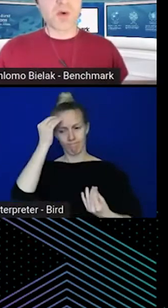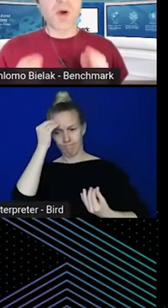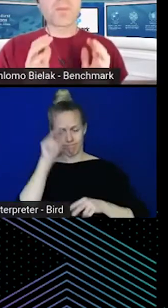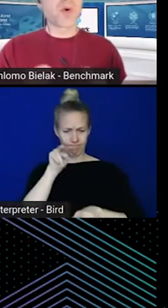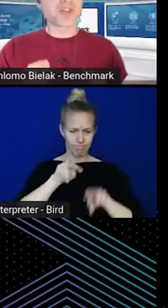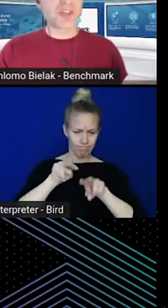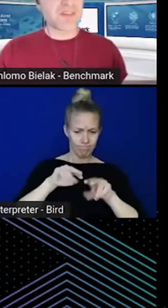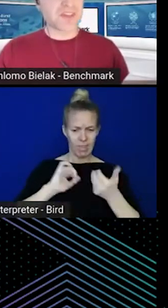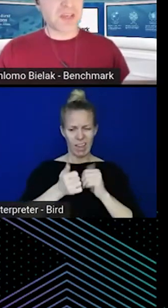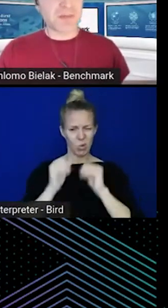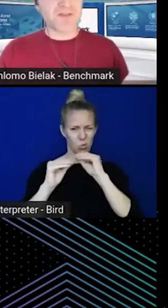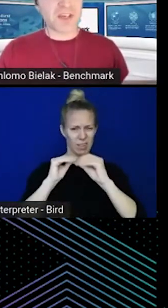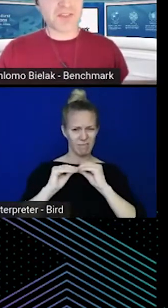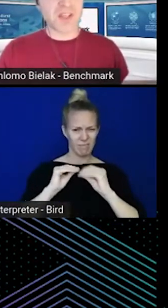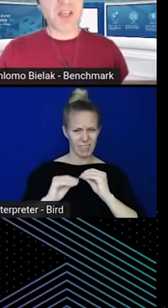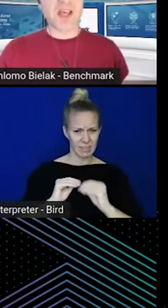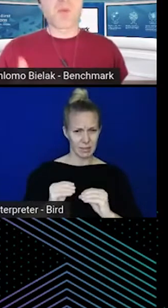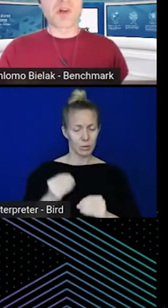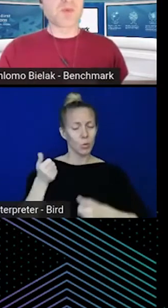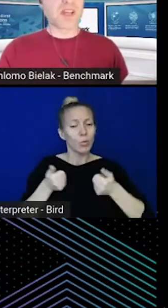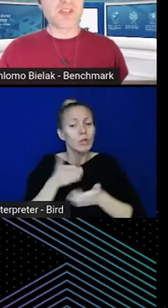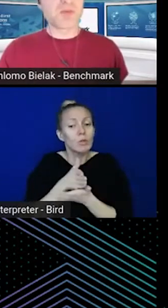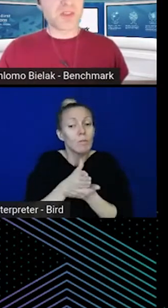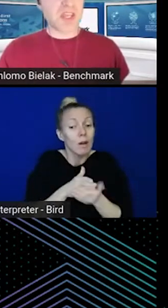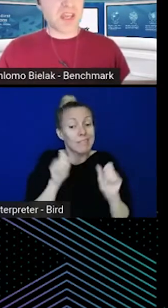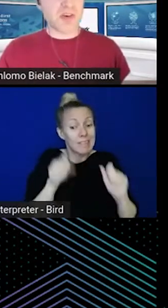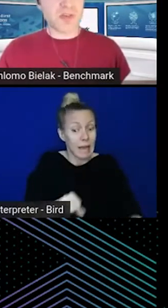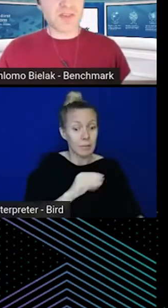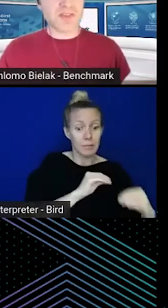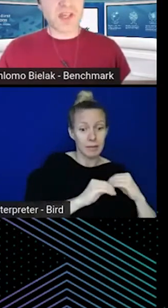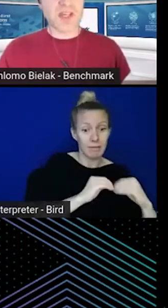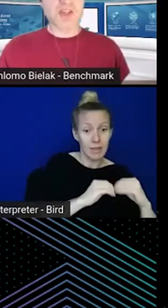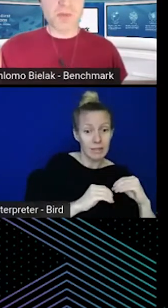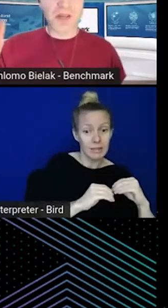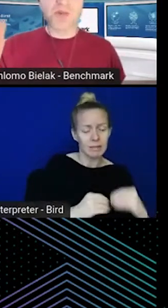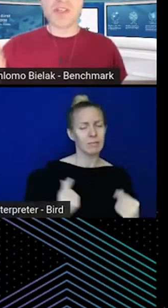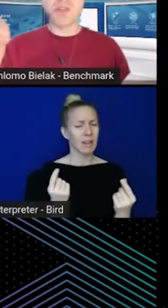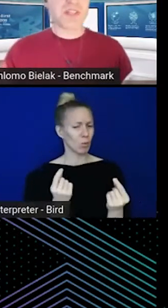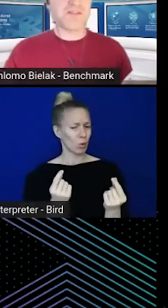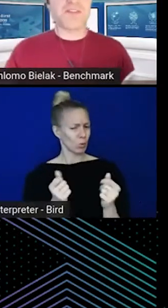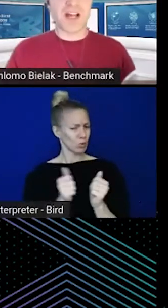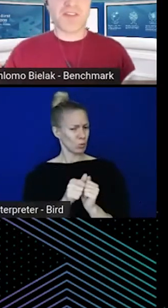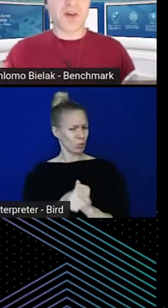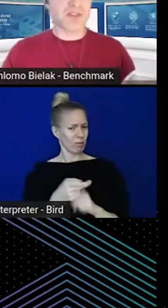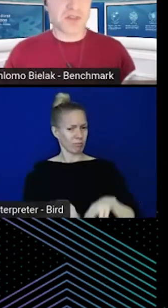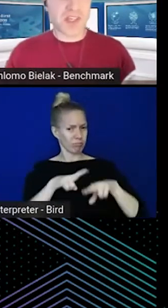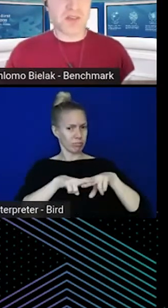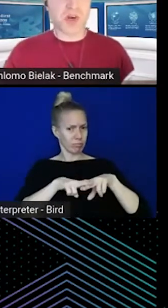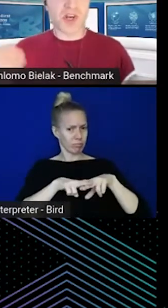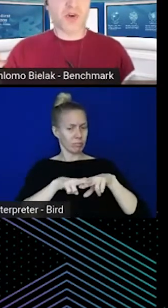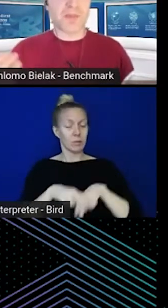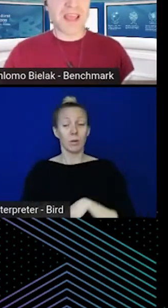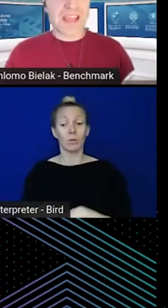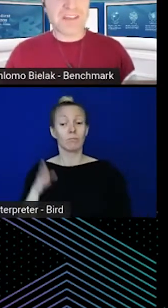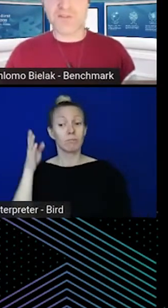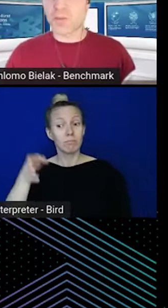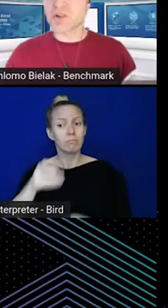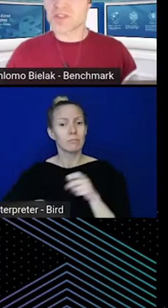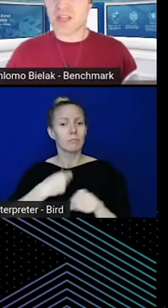this? What portion of this can be fixed? And what do I do with the increase? So by 2025, they also said, we're going to grow